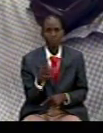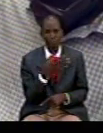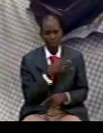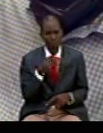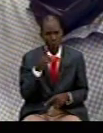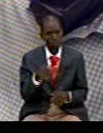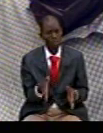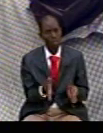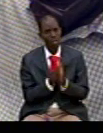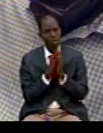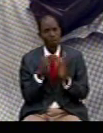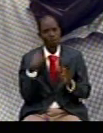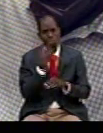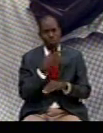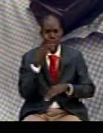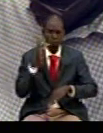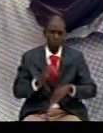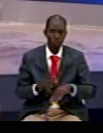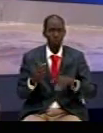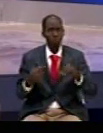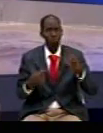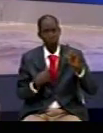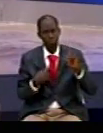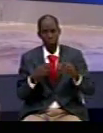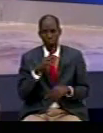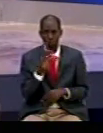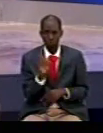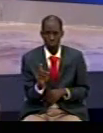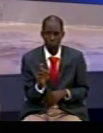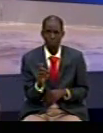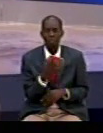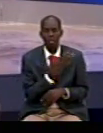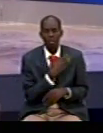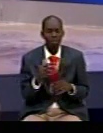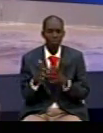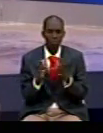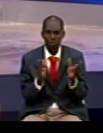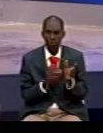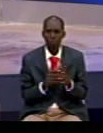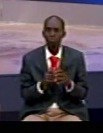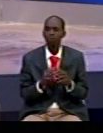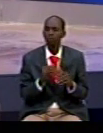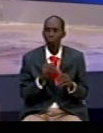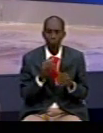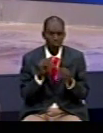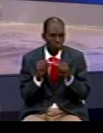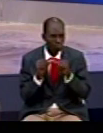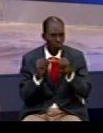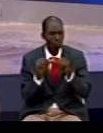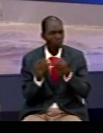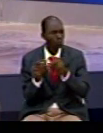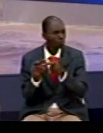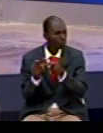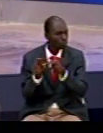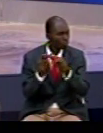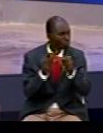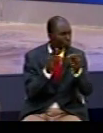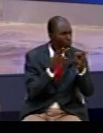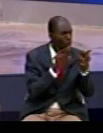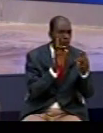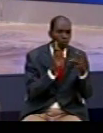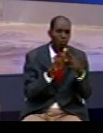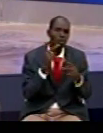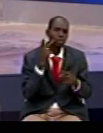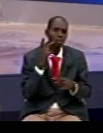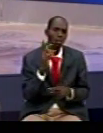And sayest thou, who touched me? And he looked round about to see her